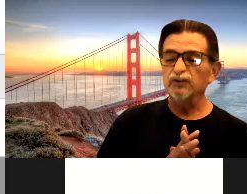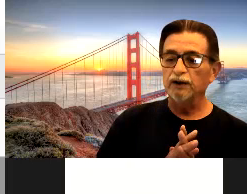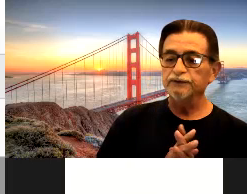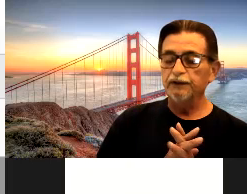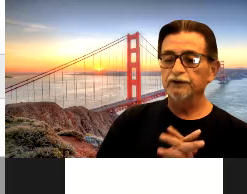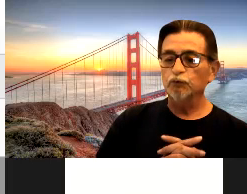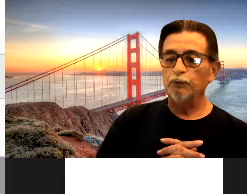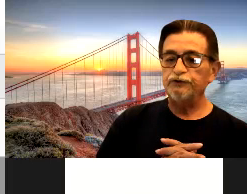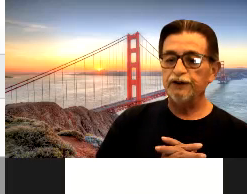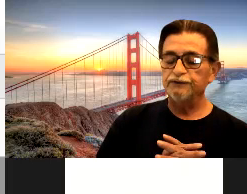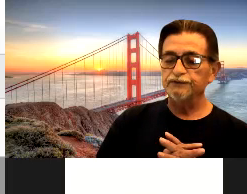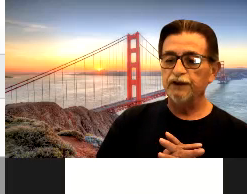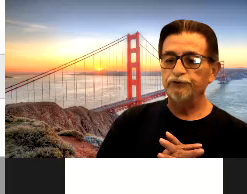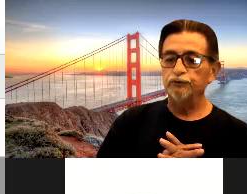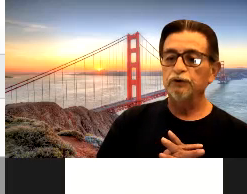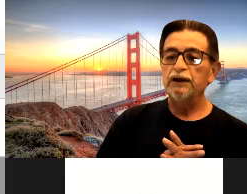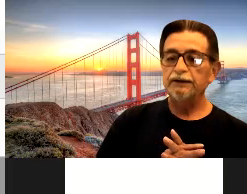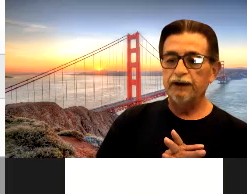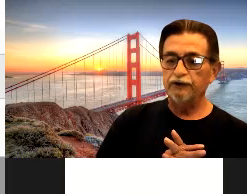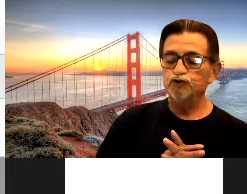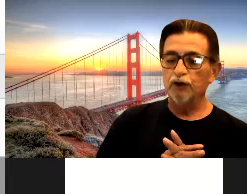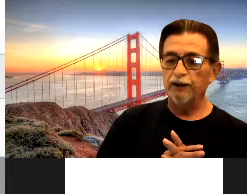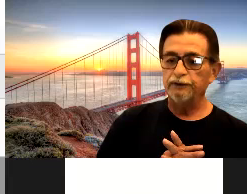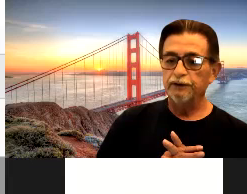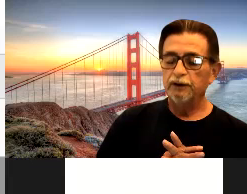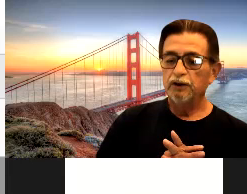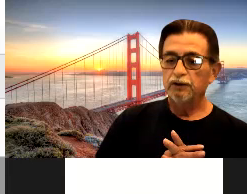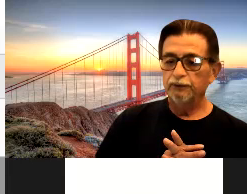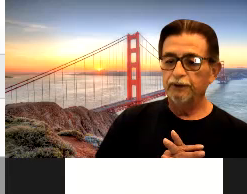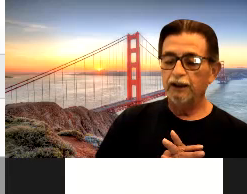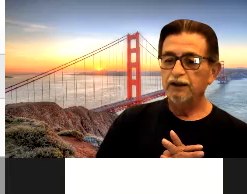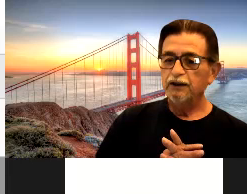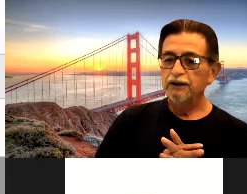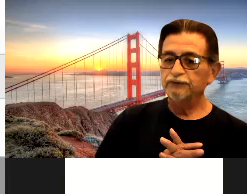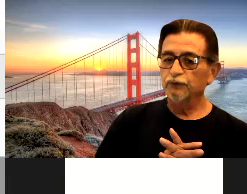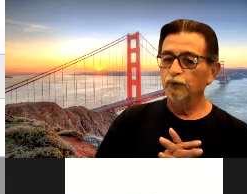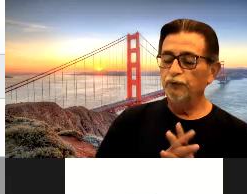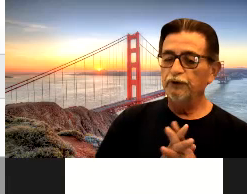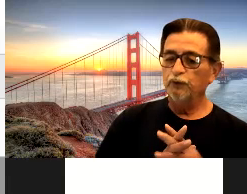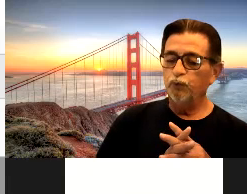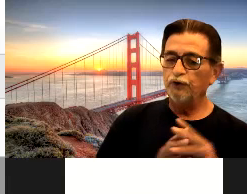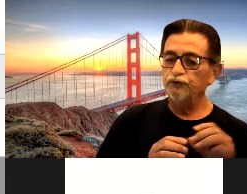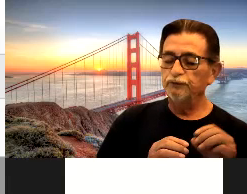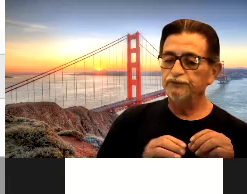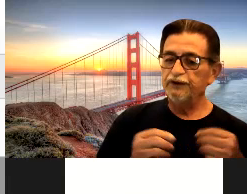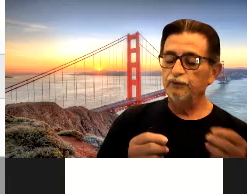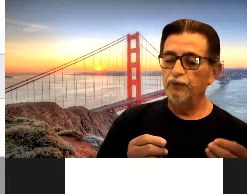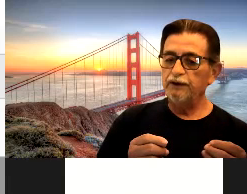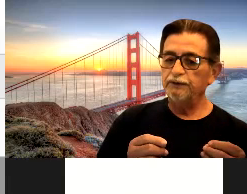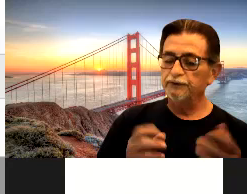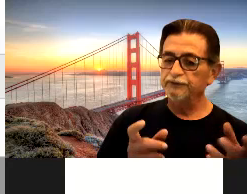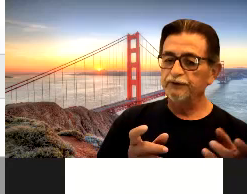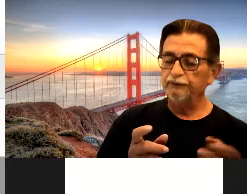3 electrons. And guess what we changed its name to? Nitride. Okay, and so when you